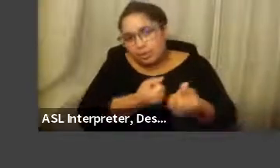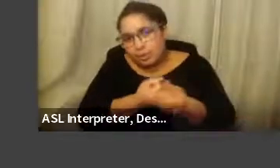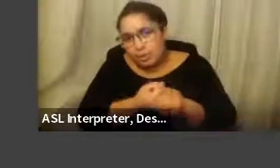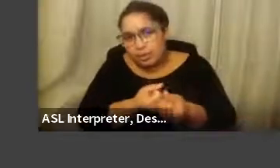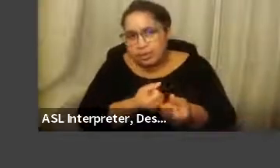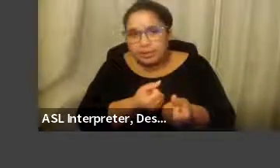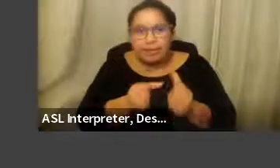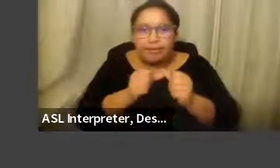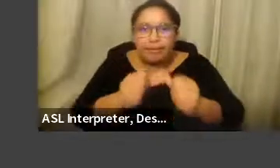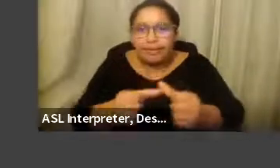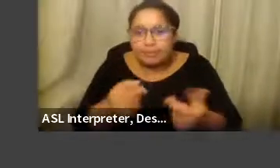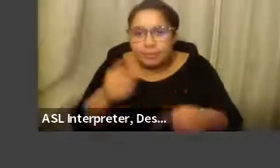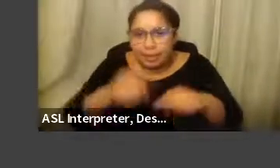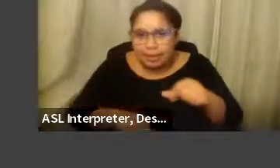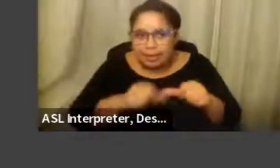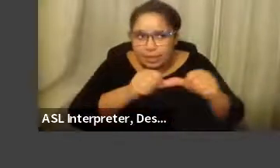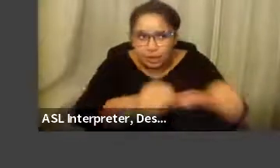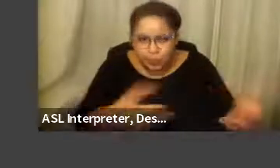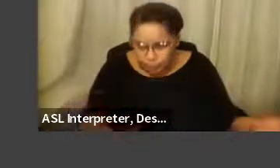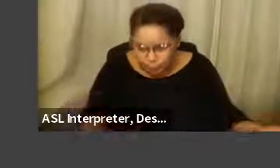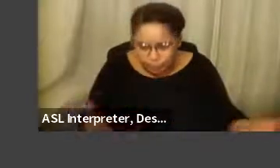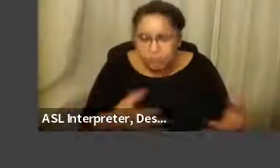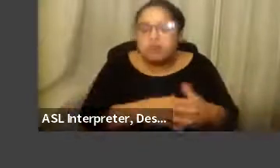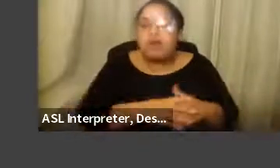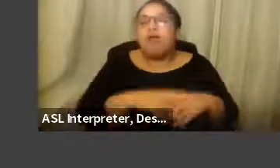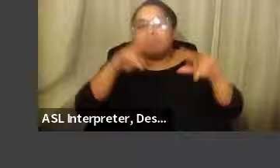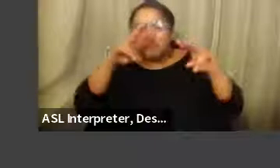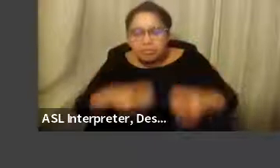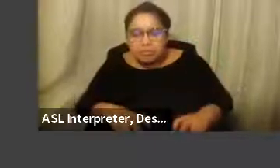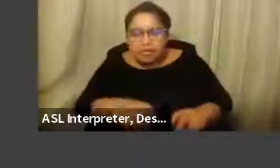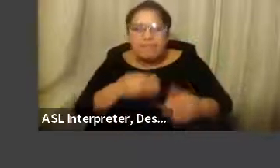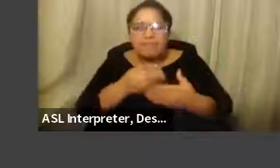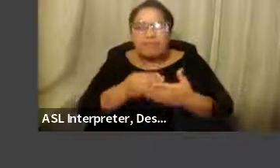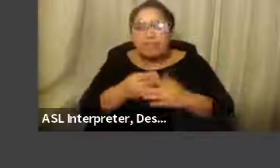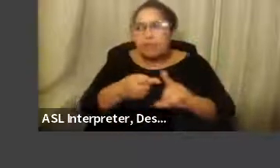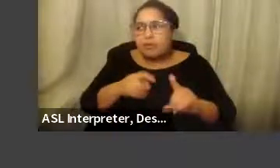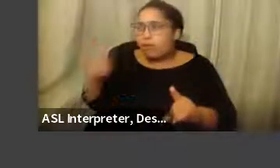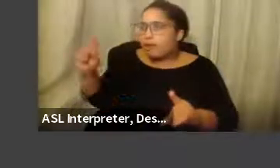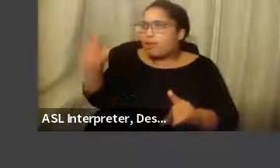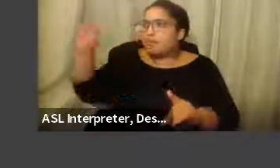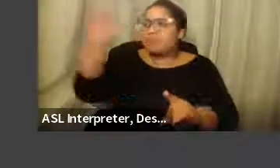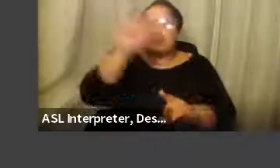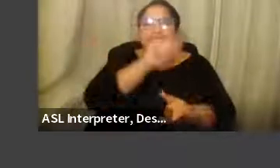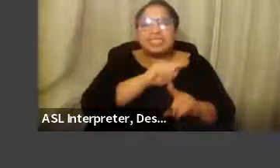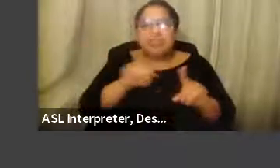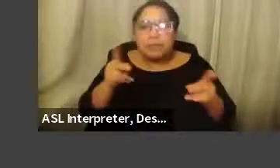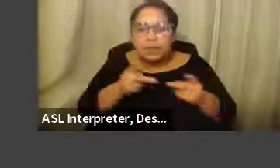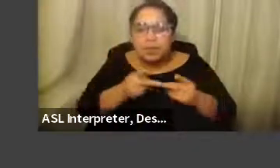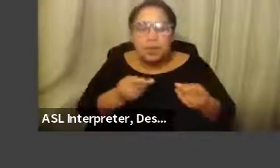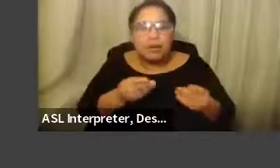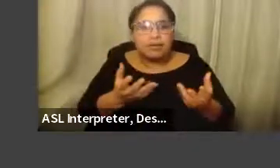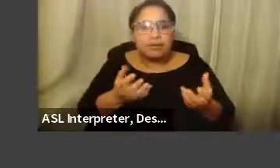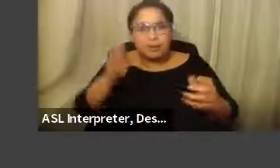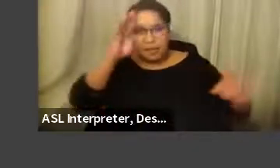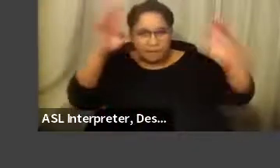can't exist. So we're looking at different things and looking at different funding sources so that we can be innovative,